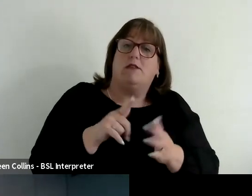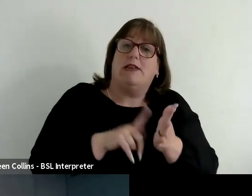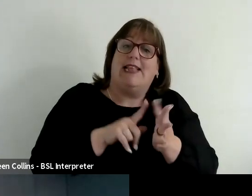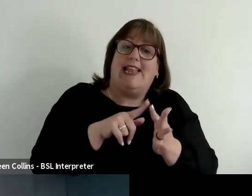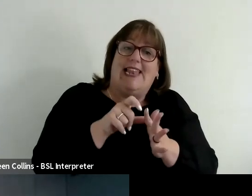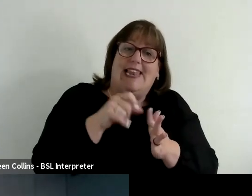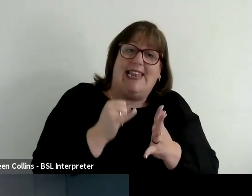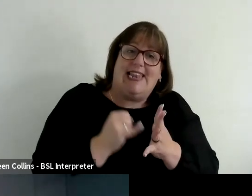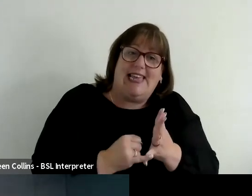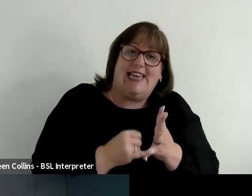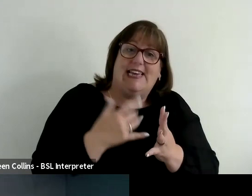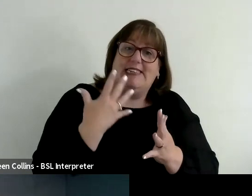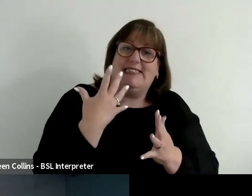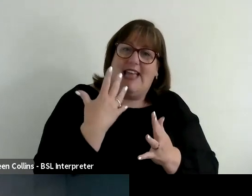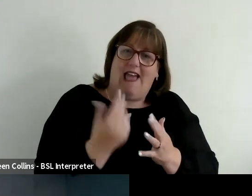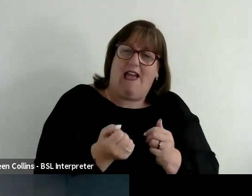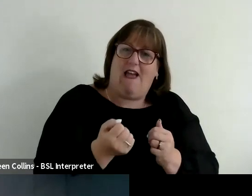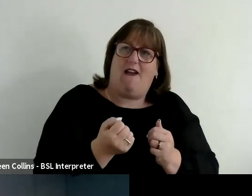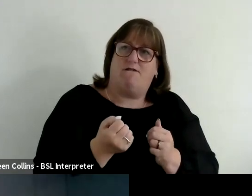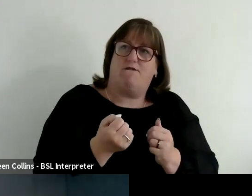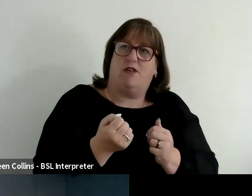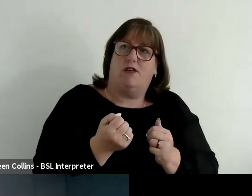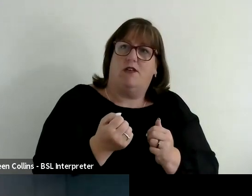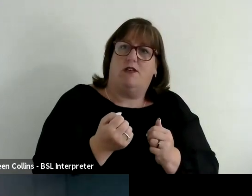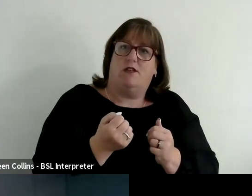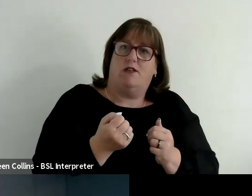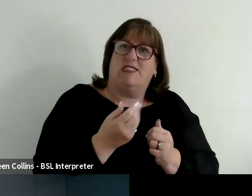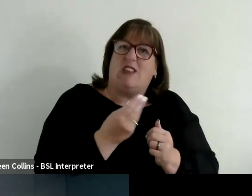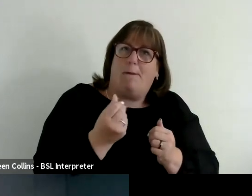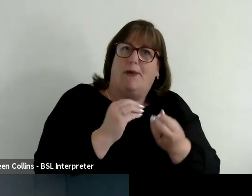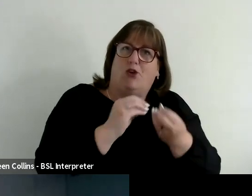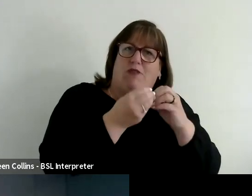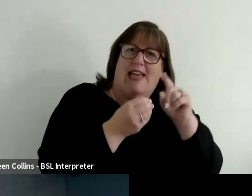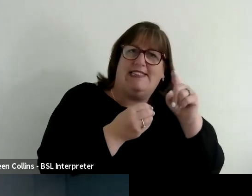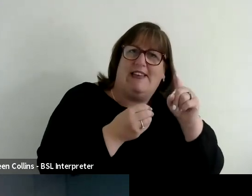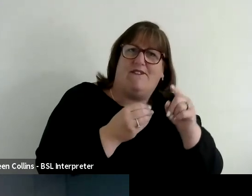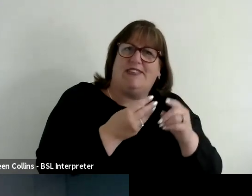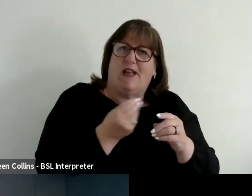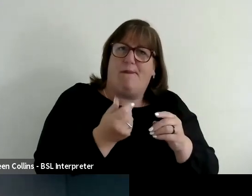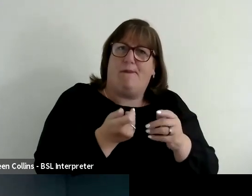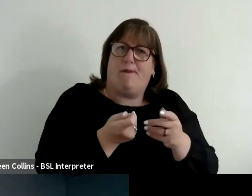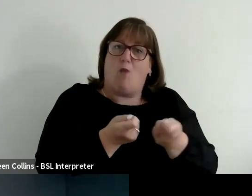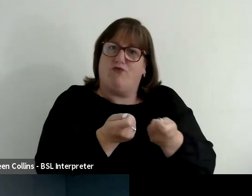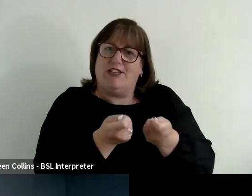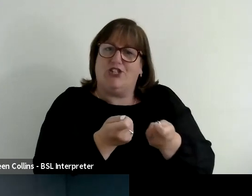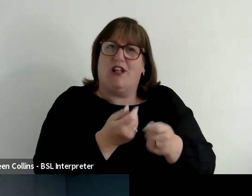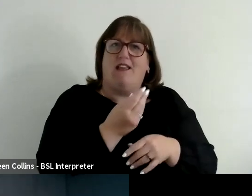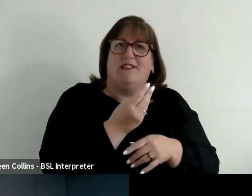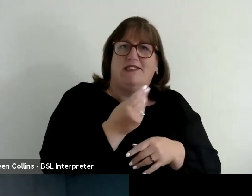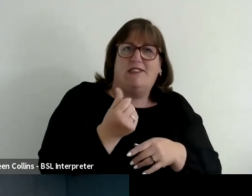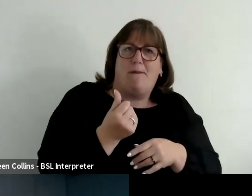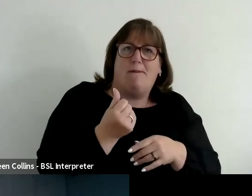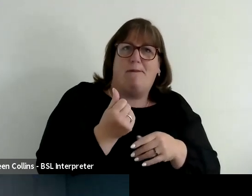London. So we'll have some creative people there, some operations people there, and we have some commercial people actually